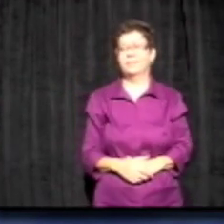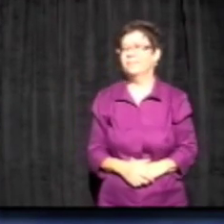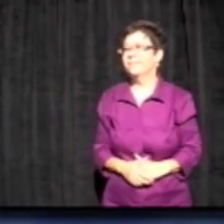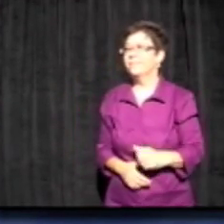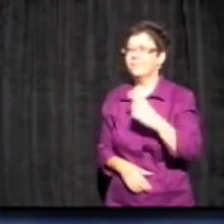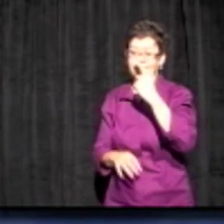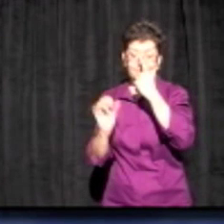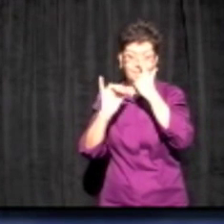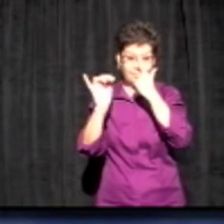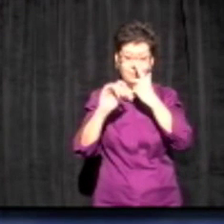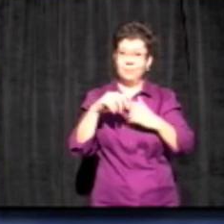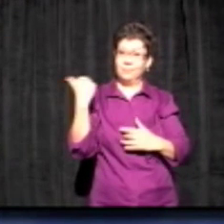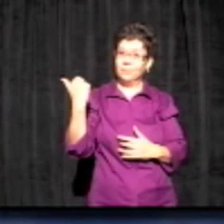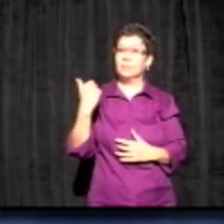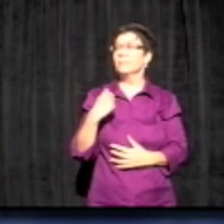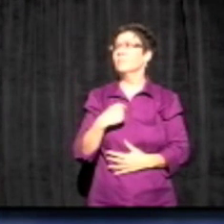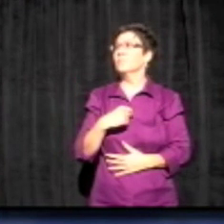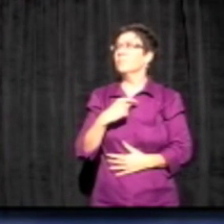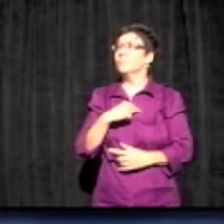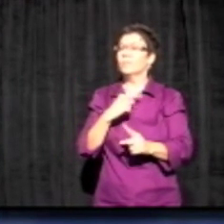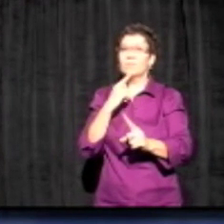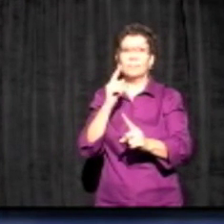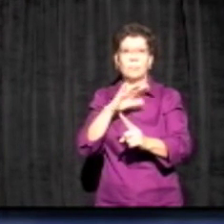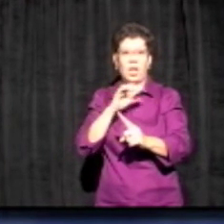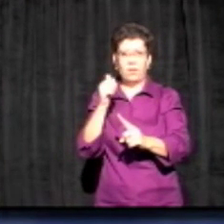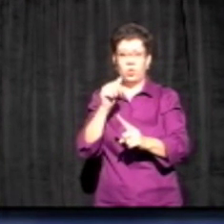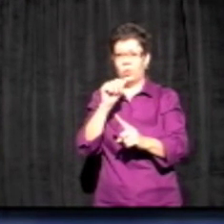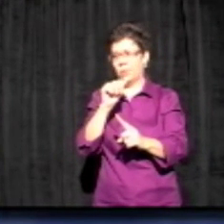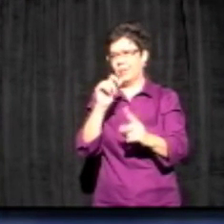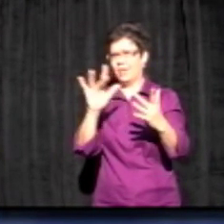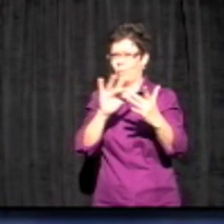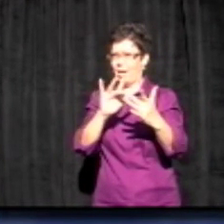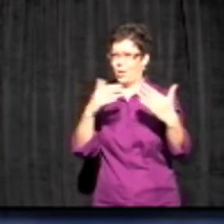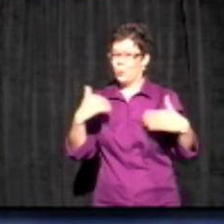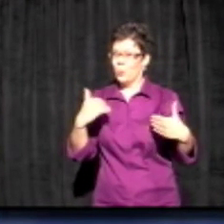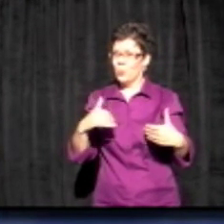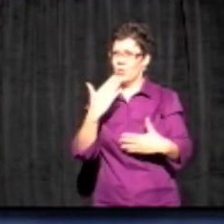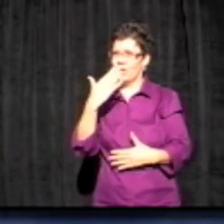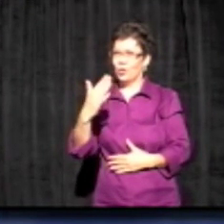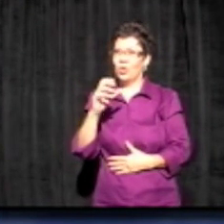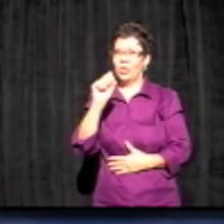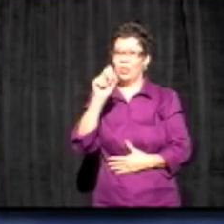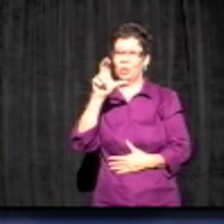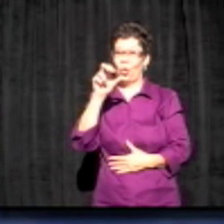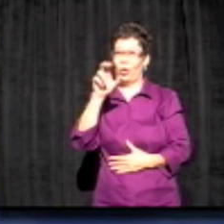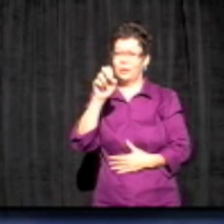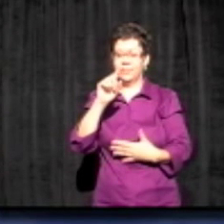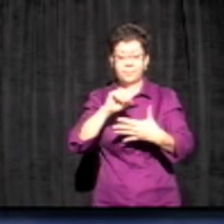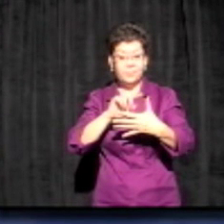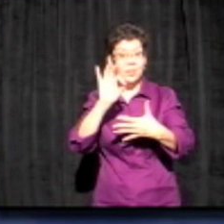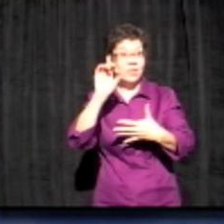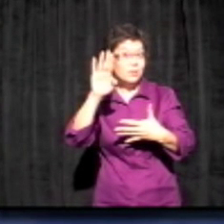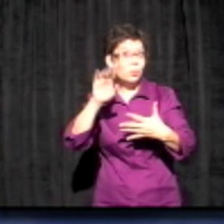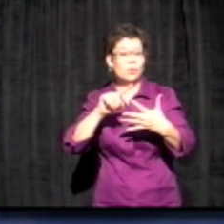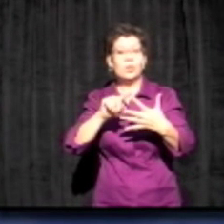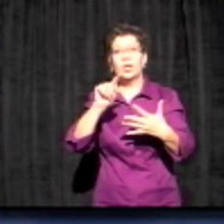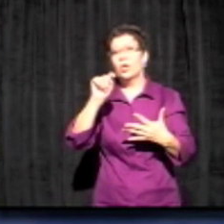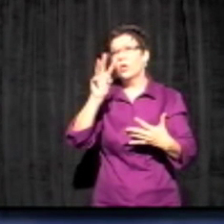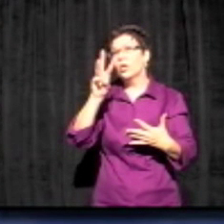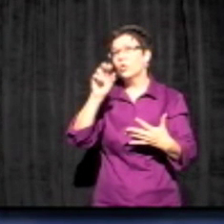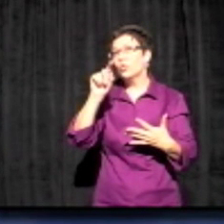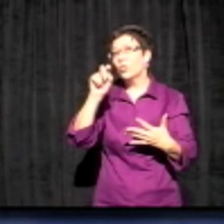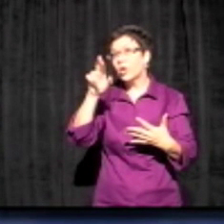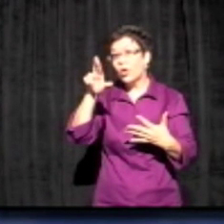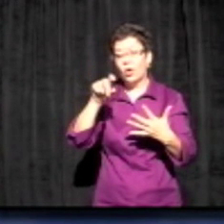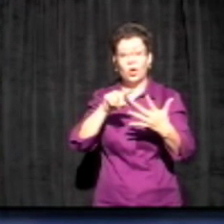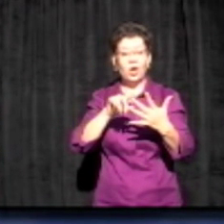active marketplace for our target consumer. And as such, we're already active on Facebook, Twitter, and can be